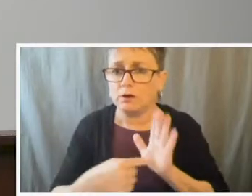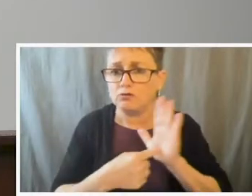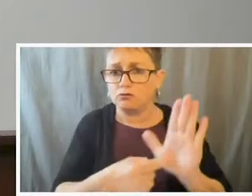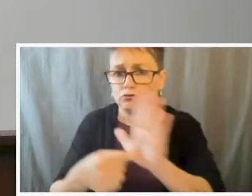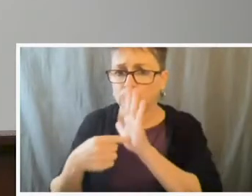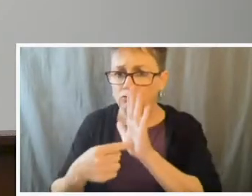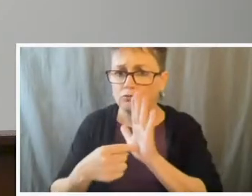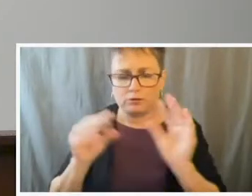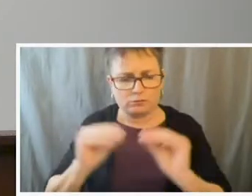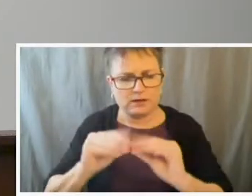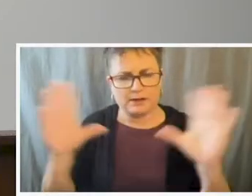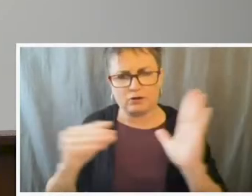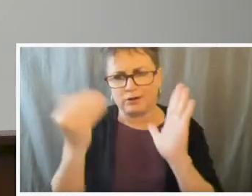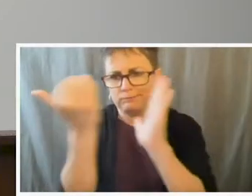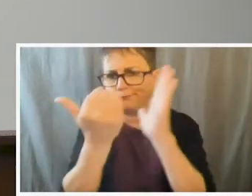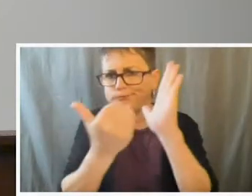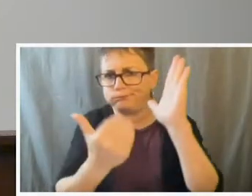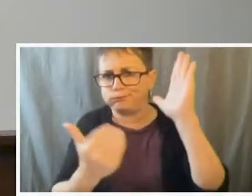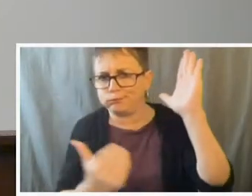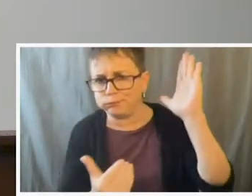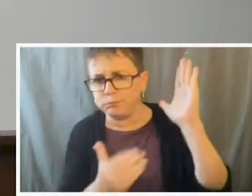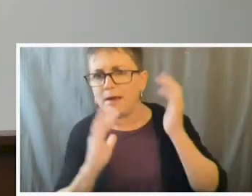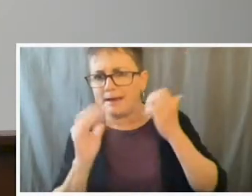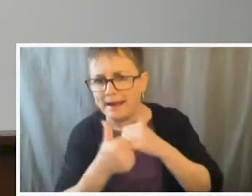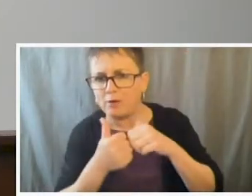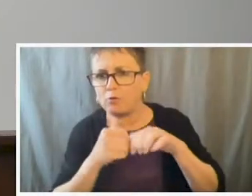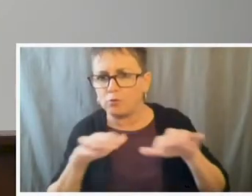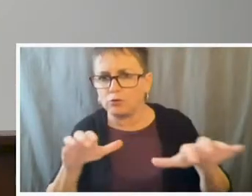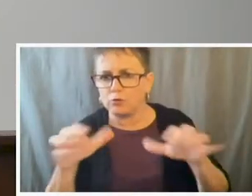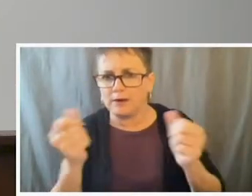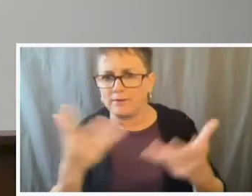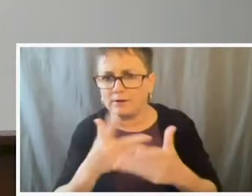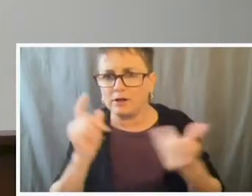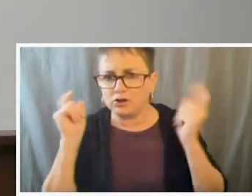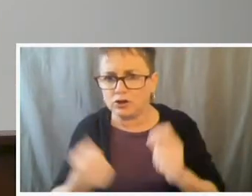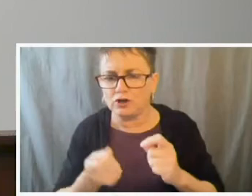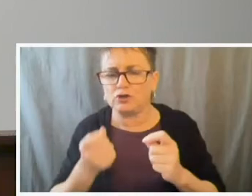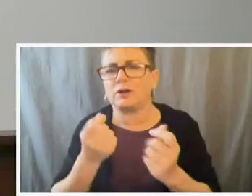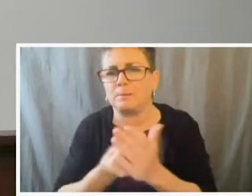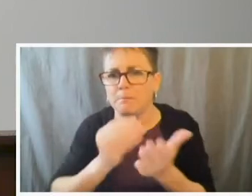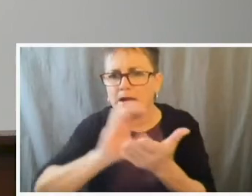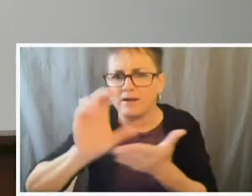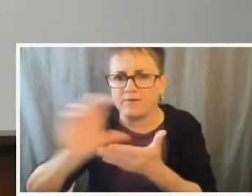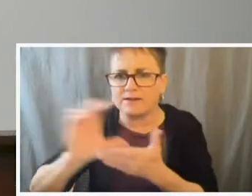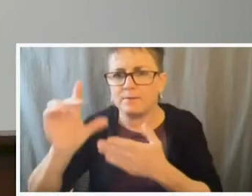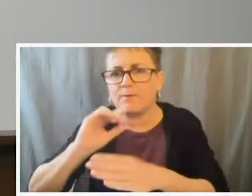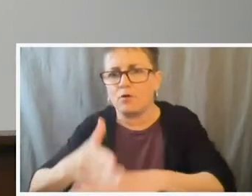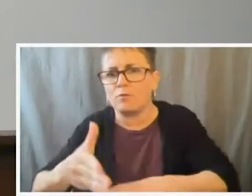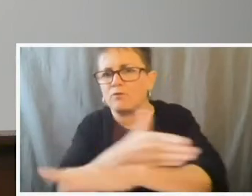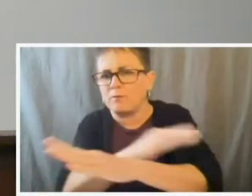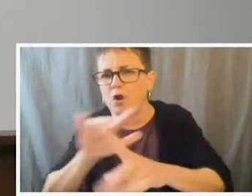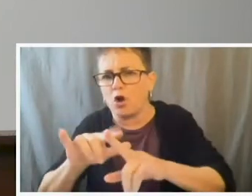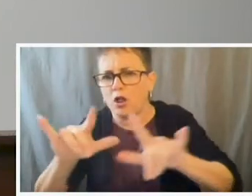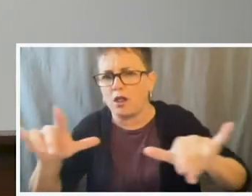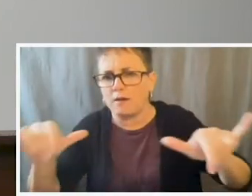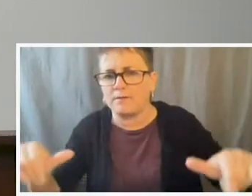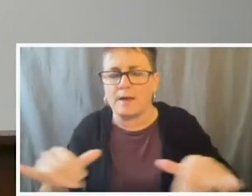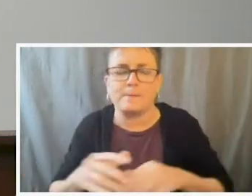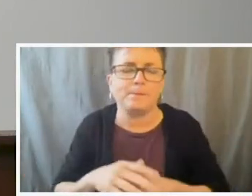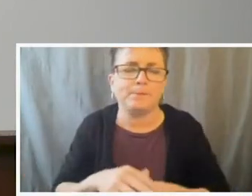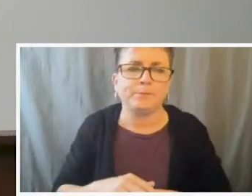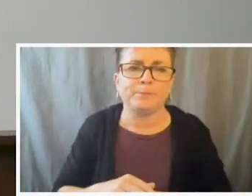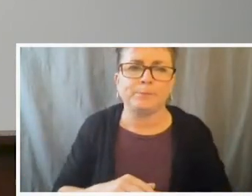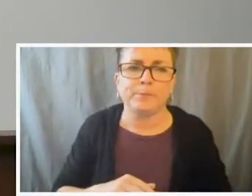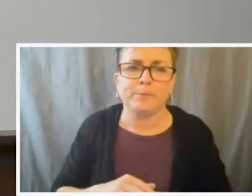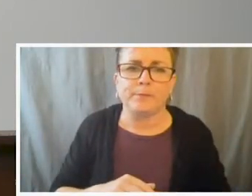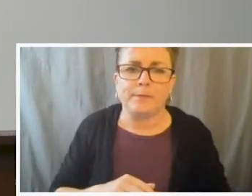in a lot of the steps we're taking in our five-year capital plan, which gets updated year by year, will be updated again this summer. I